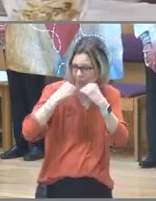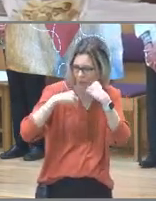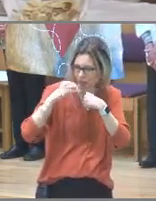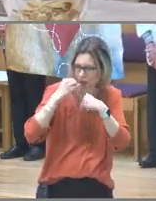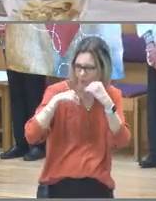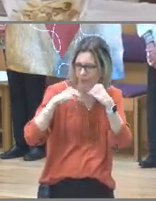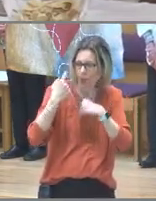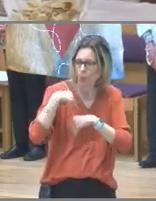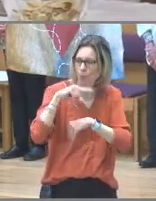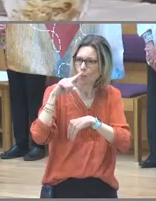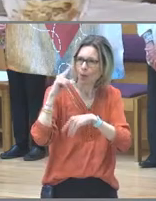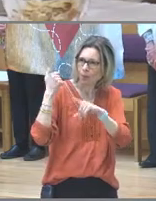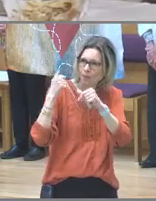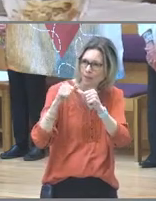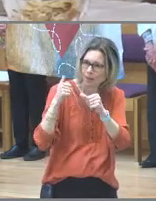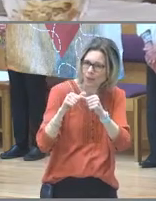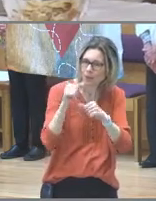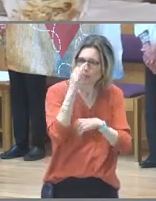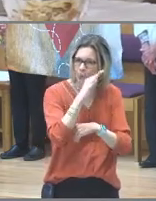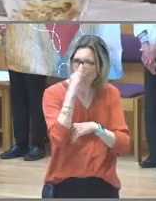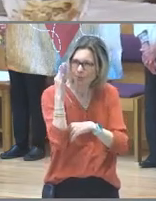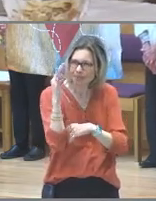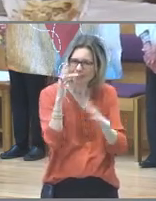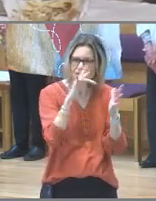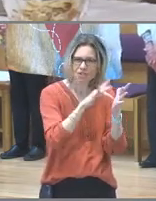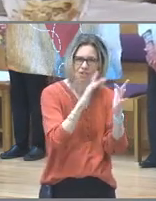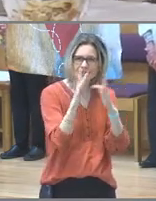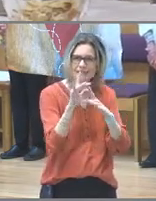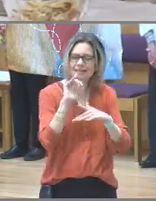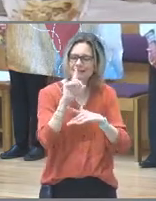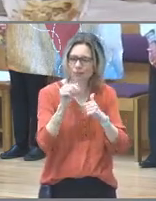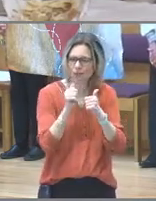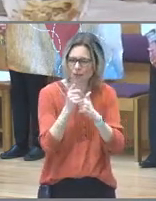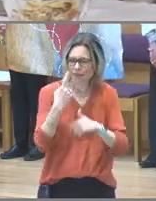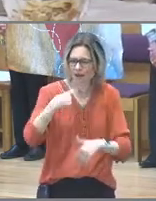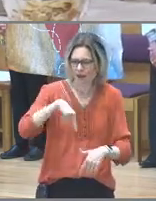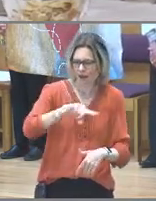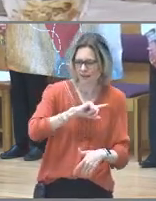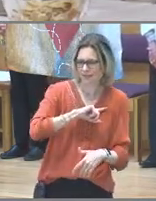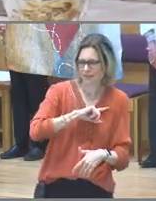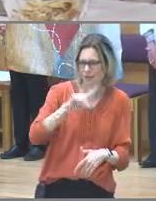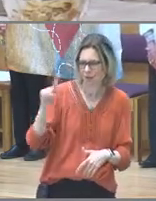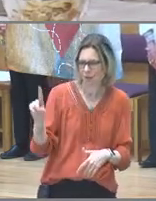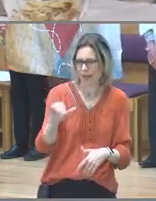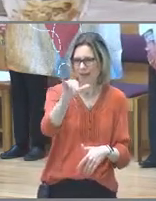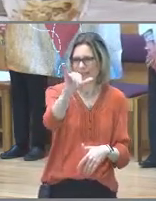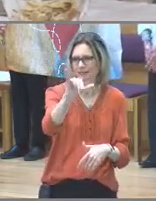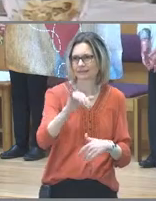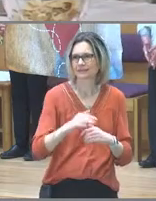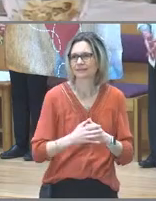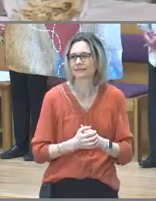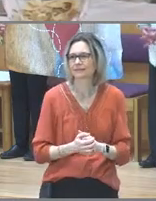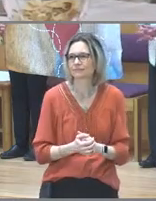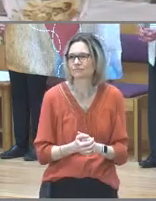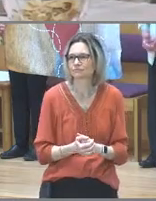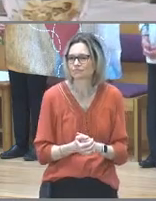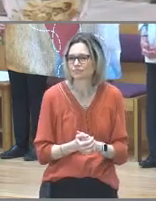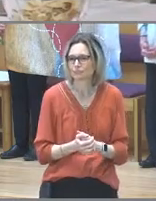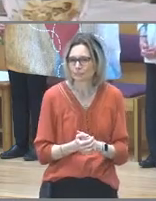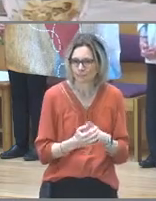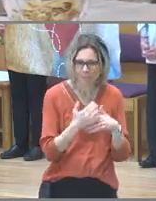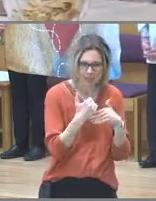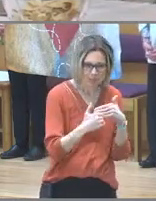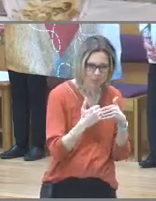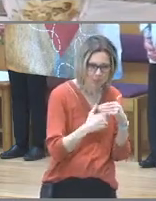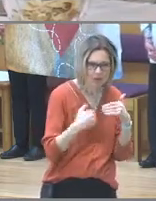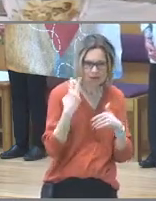going to remember that in communion, Jesus is with us always. Right here, in the bread and the